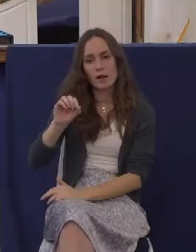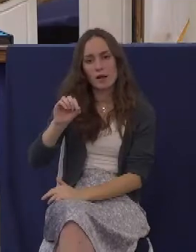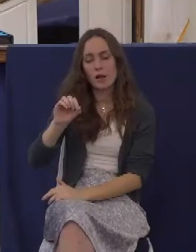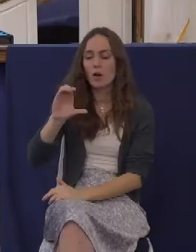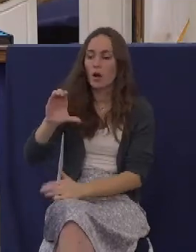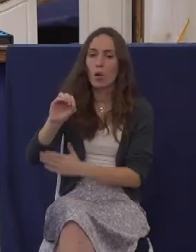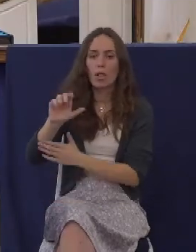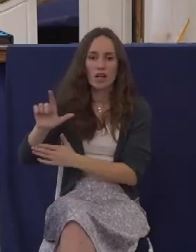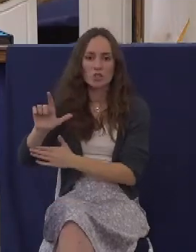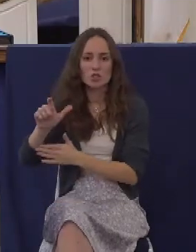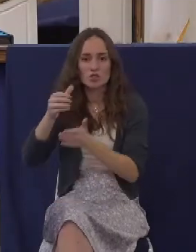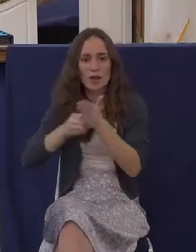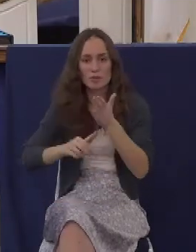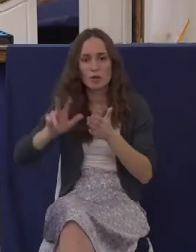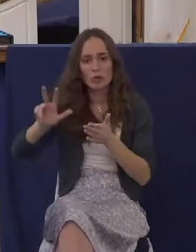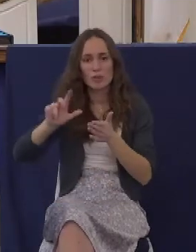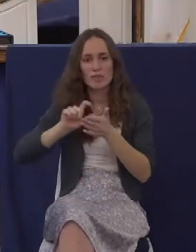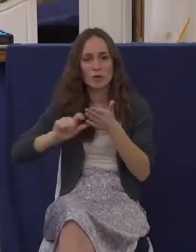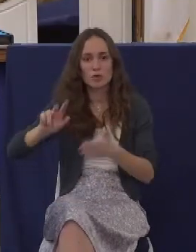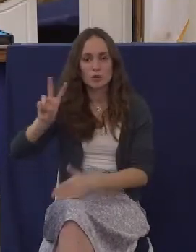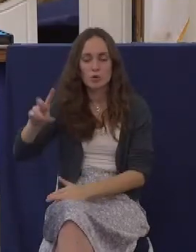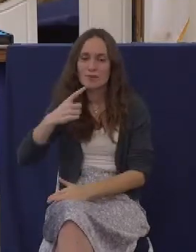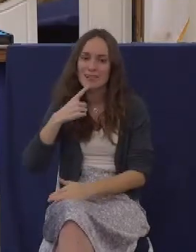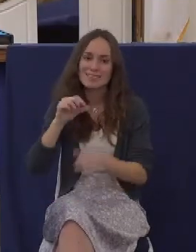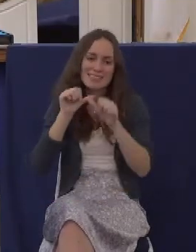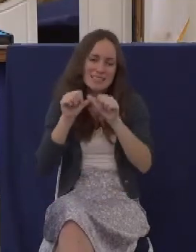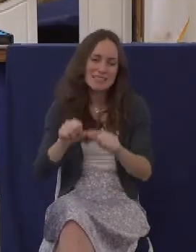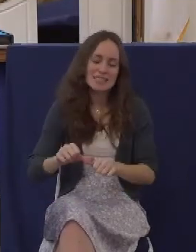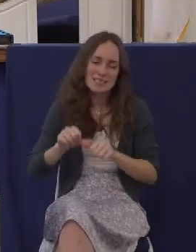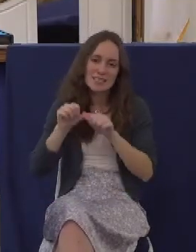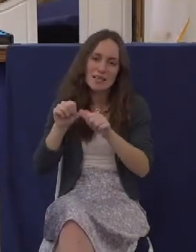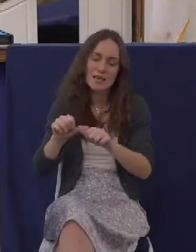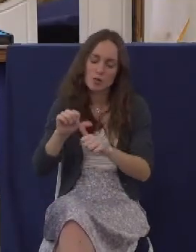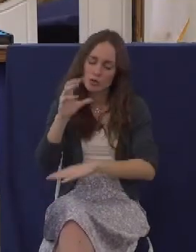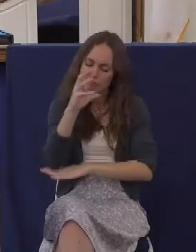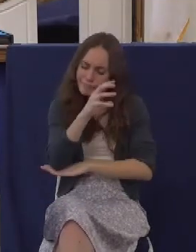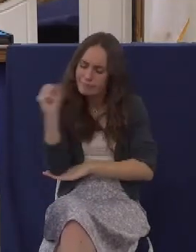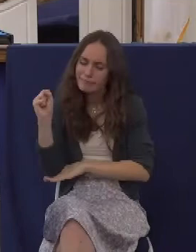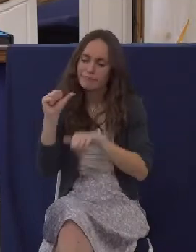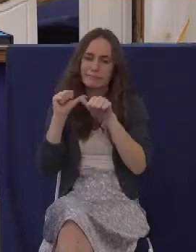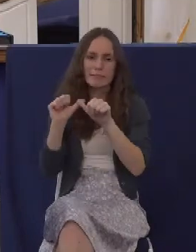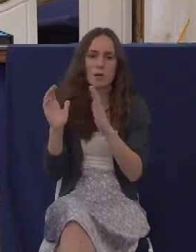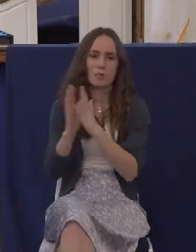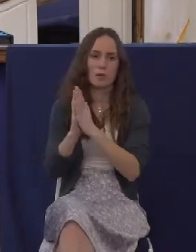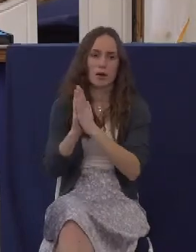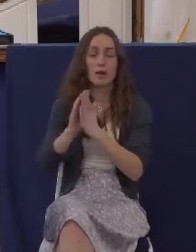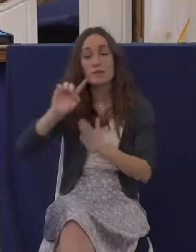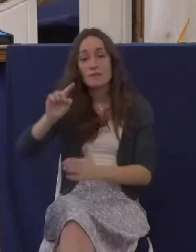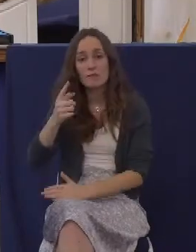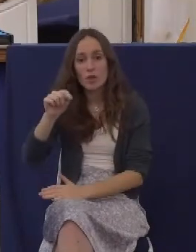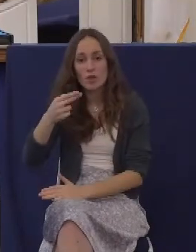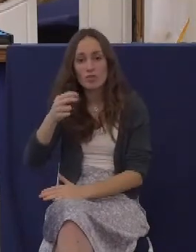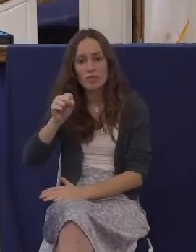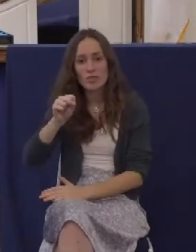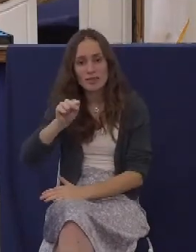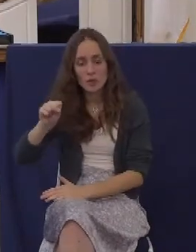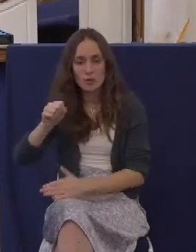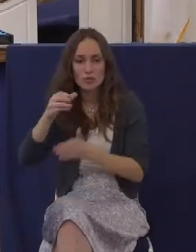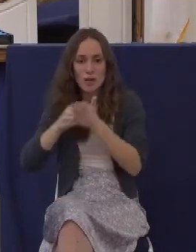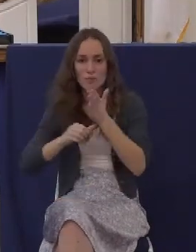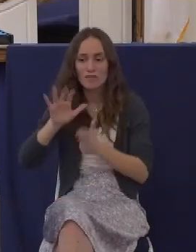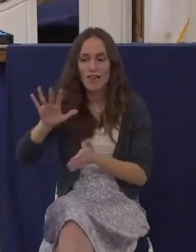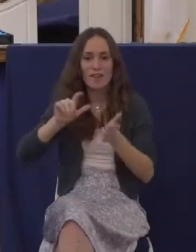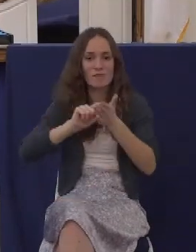4:2, continue steadfastly in prayer. In 1 Thessalonians 5:17, pray